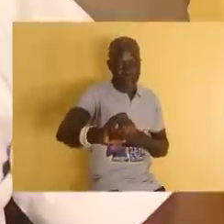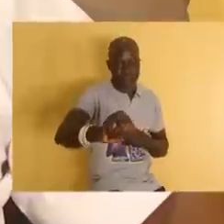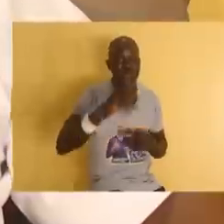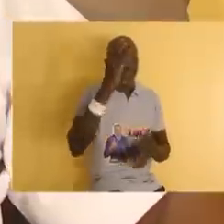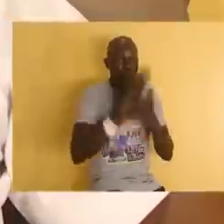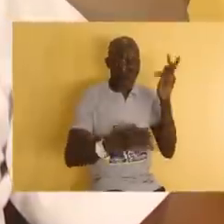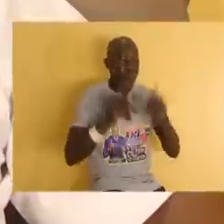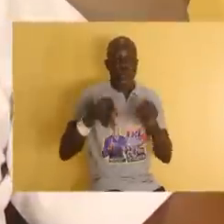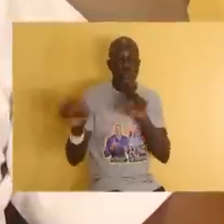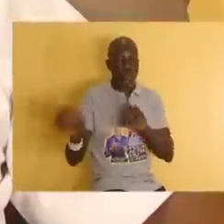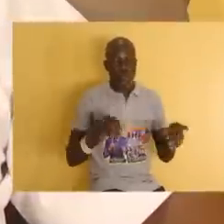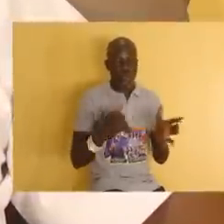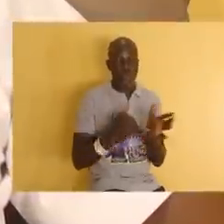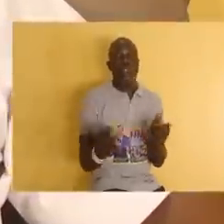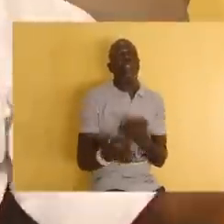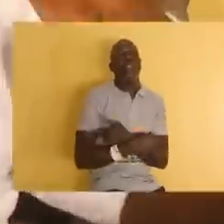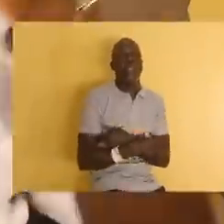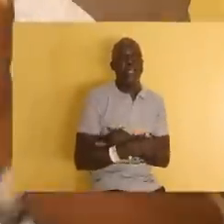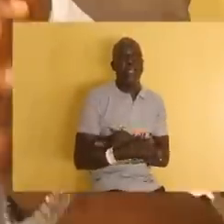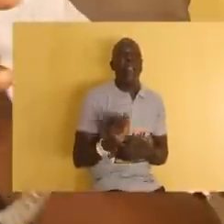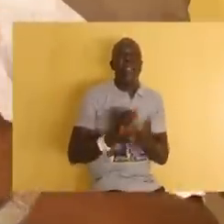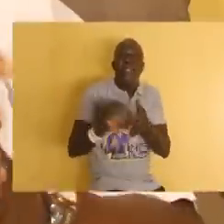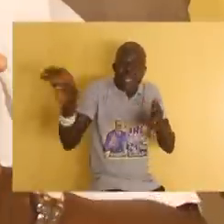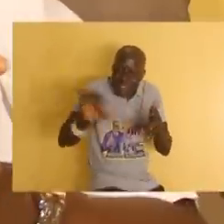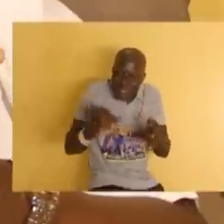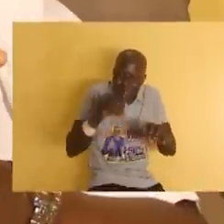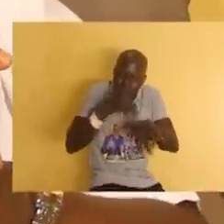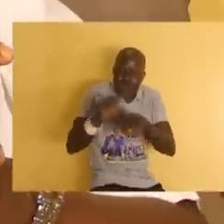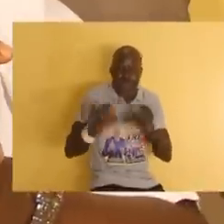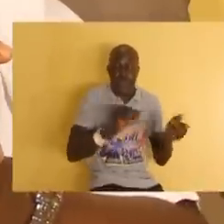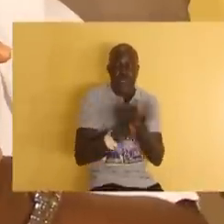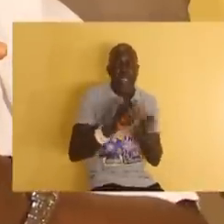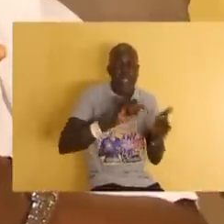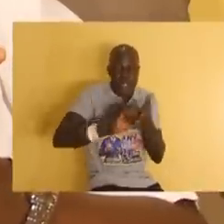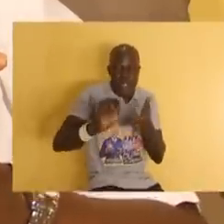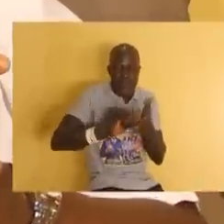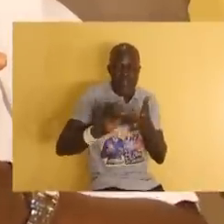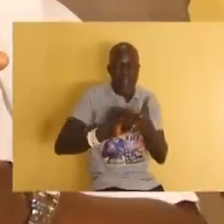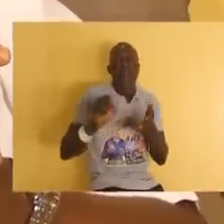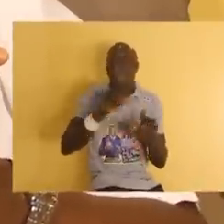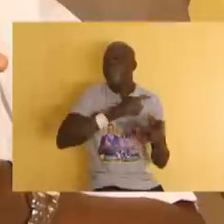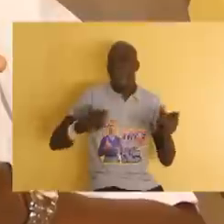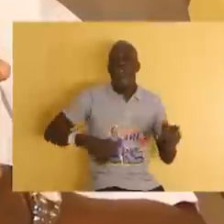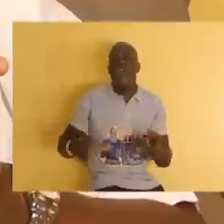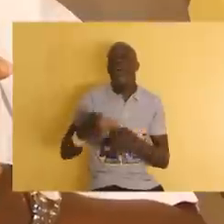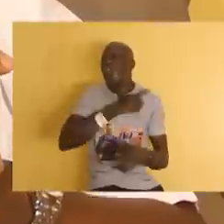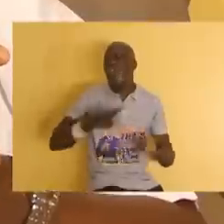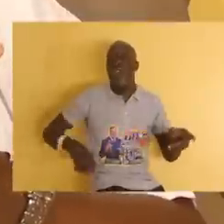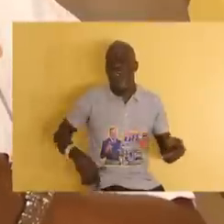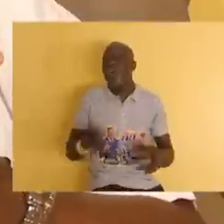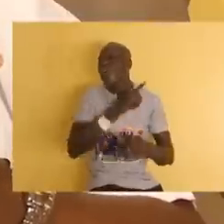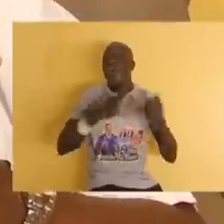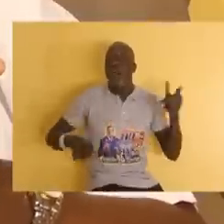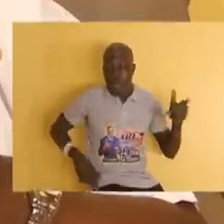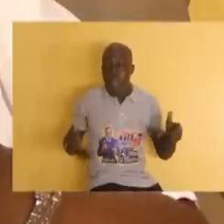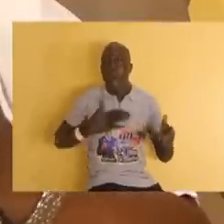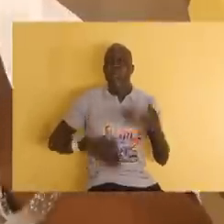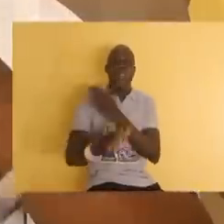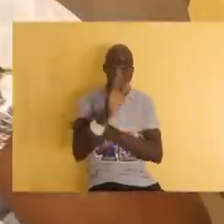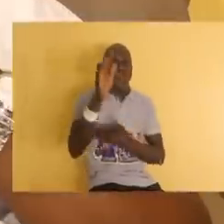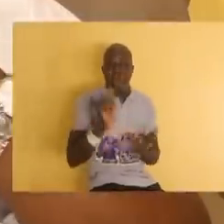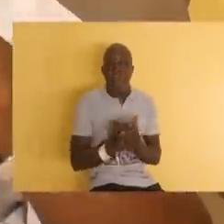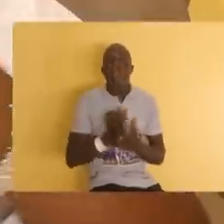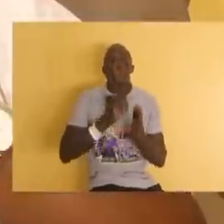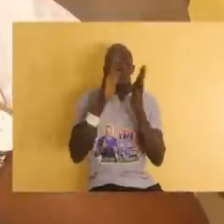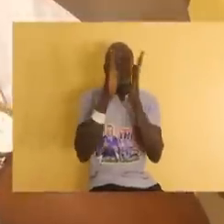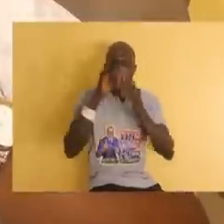Some people will see you today. I can't even let you see. And they transfer from their account. Oluwa. Lord. Oluwa. Lord. Oluwa. Lord, my God.